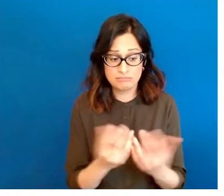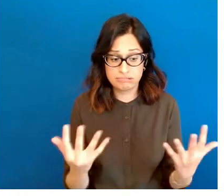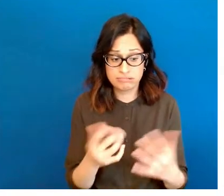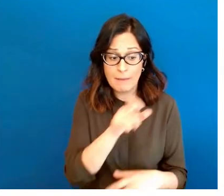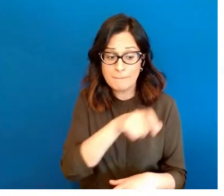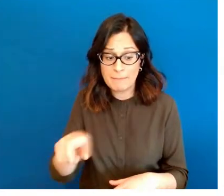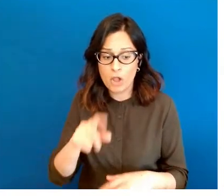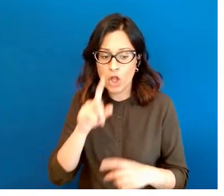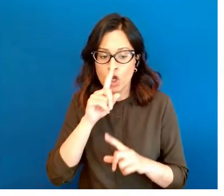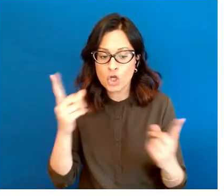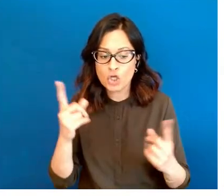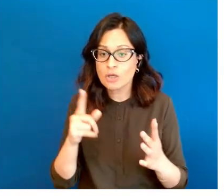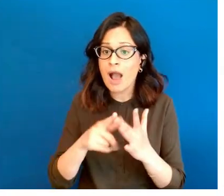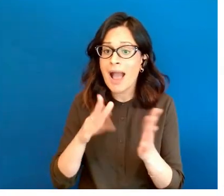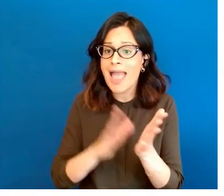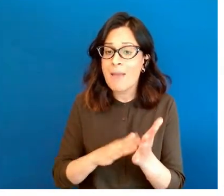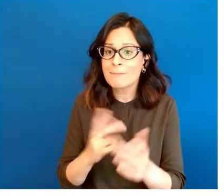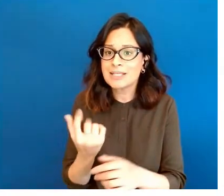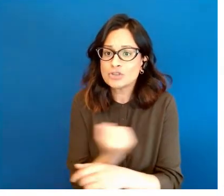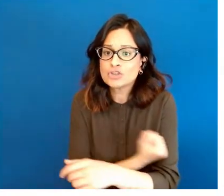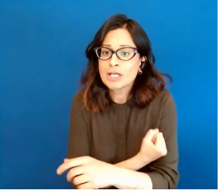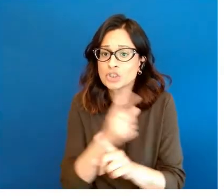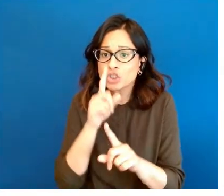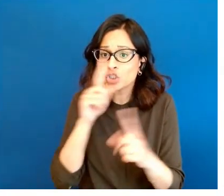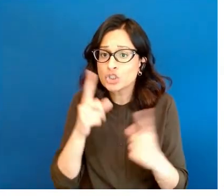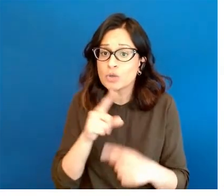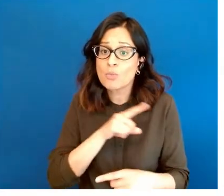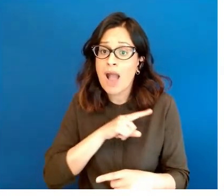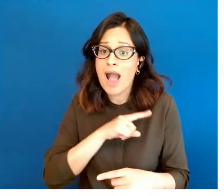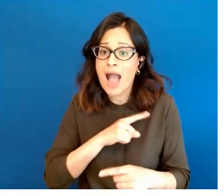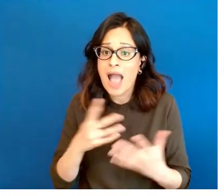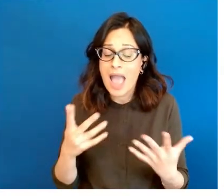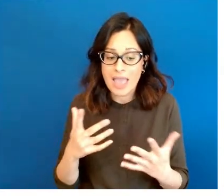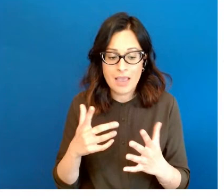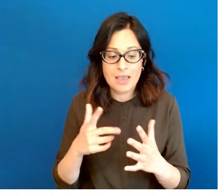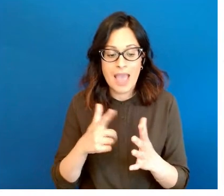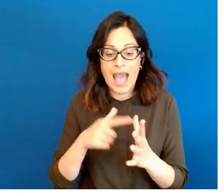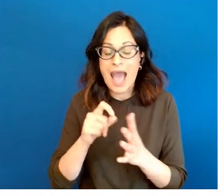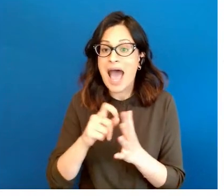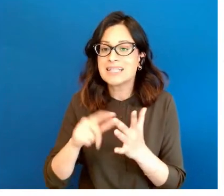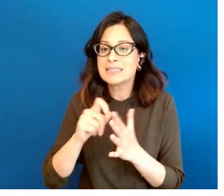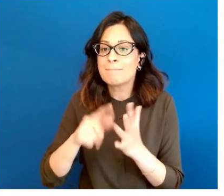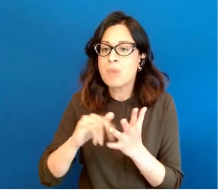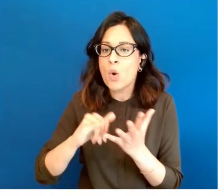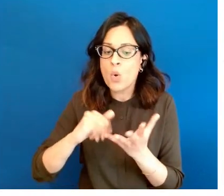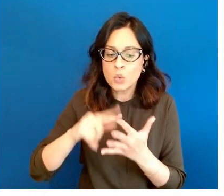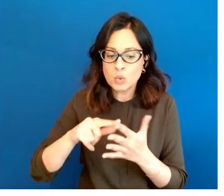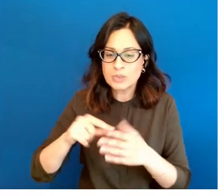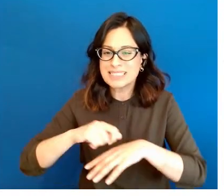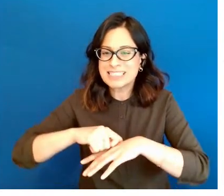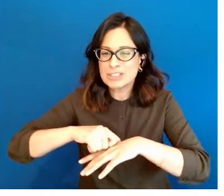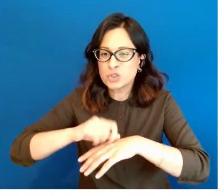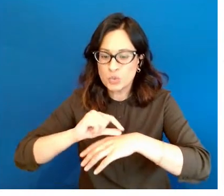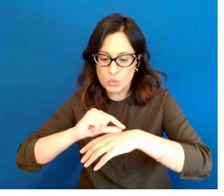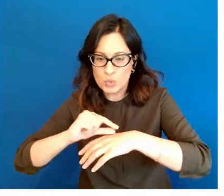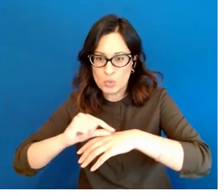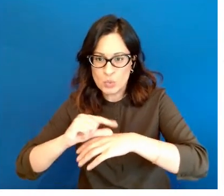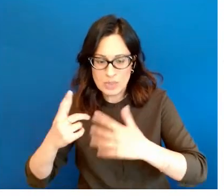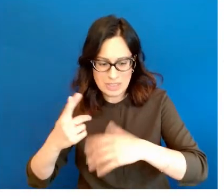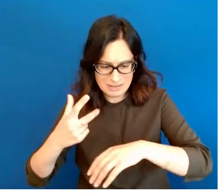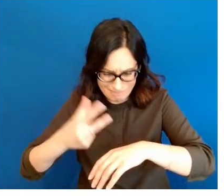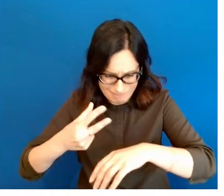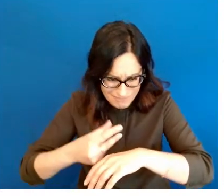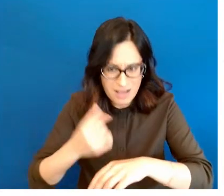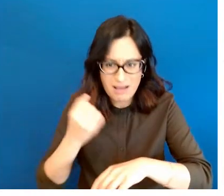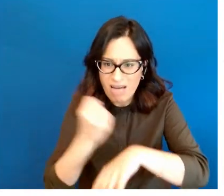an effective IM injection because of adipose tissue. and in other patients, the pen was used too